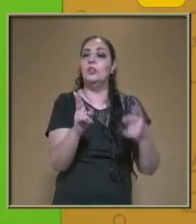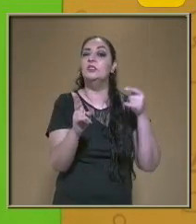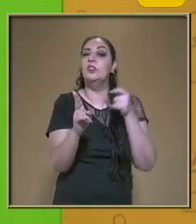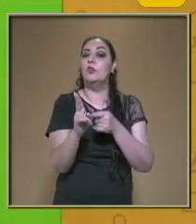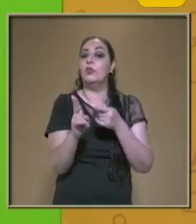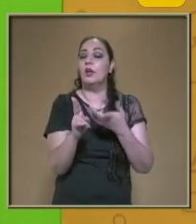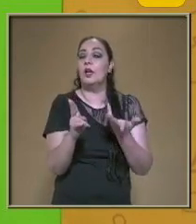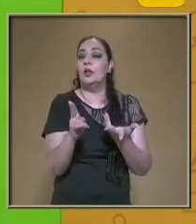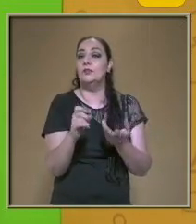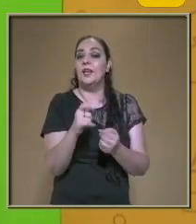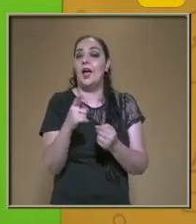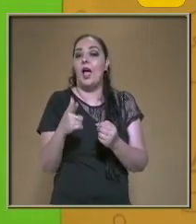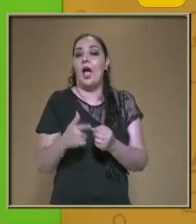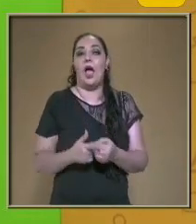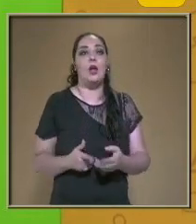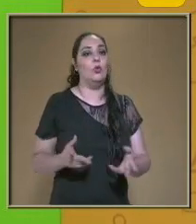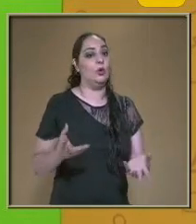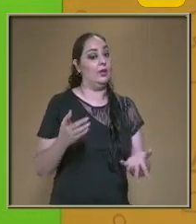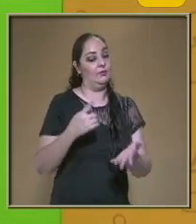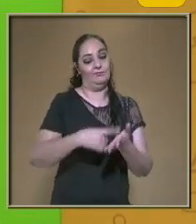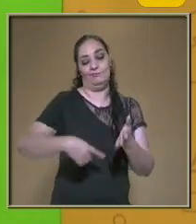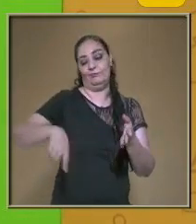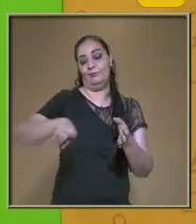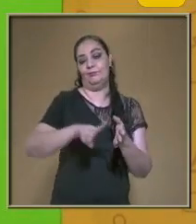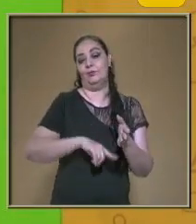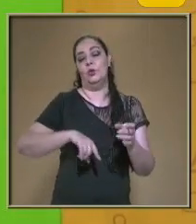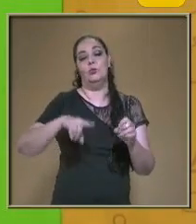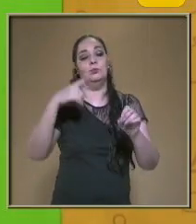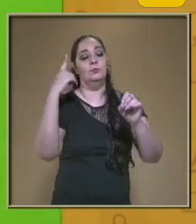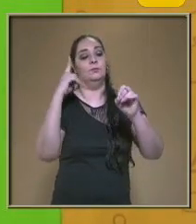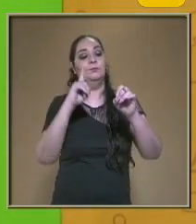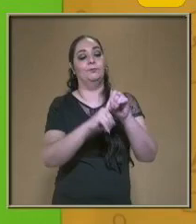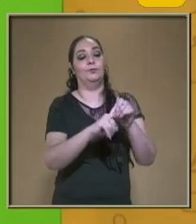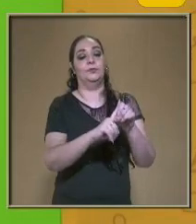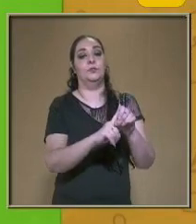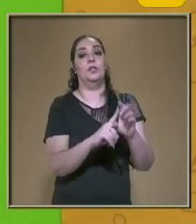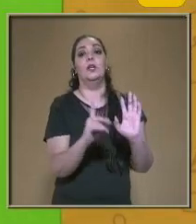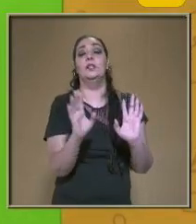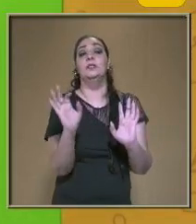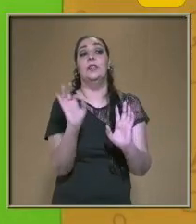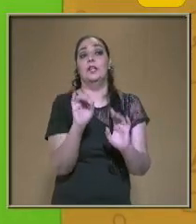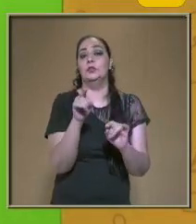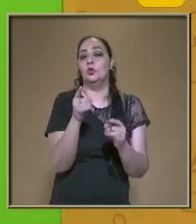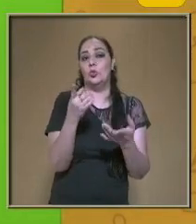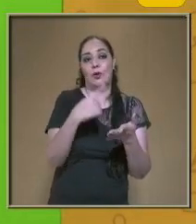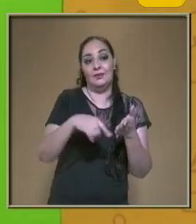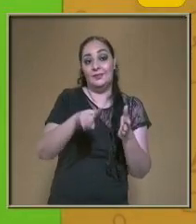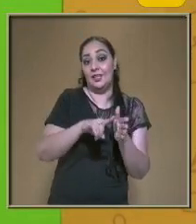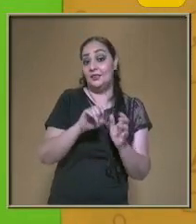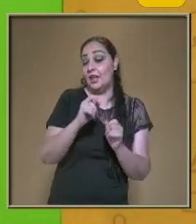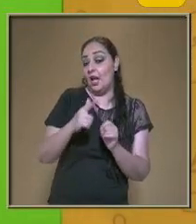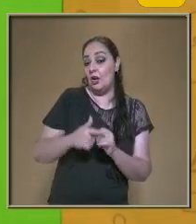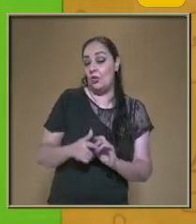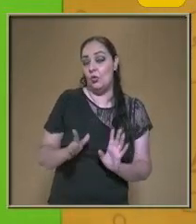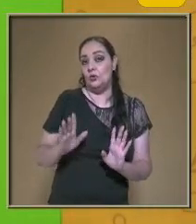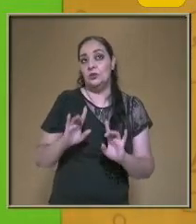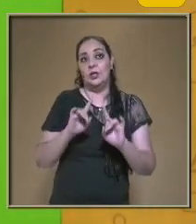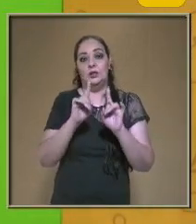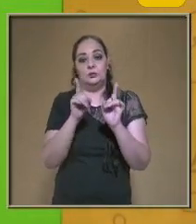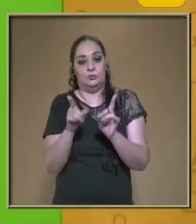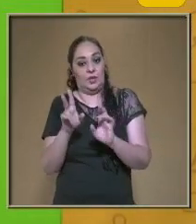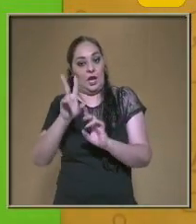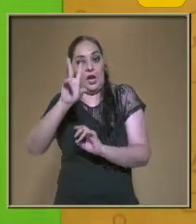a line that is canceling. What happens when you cancel something? It is in parentheses, the same as saying